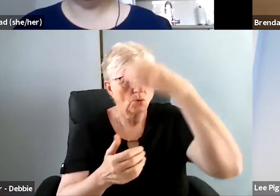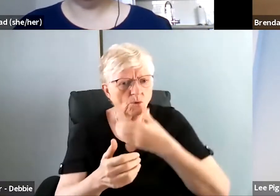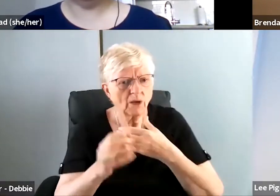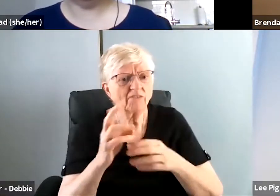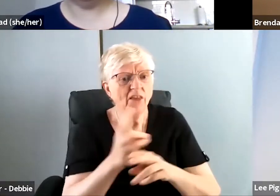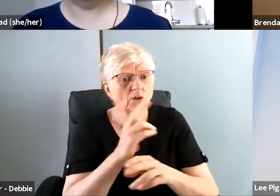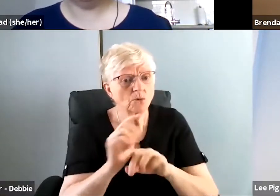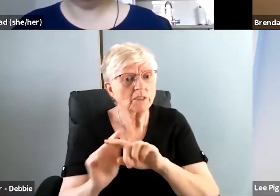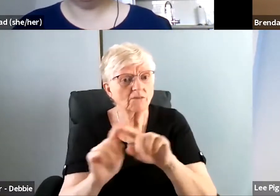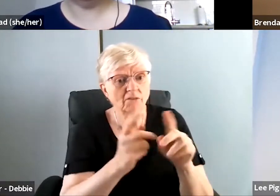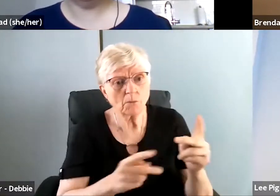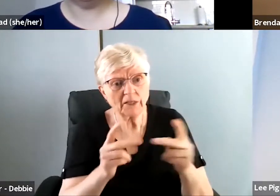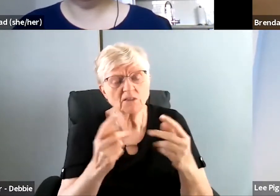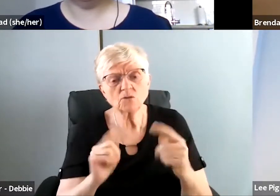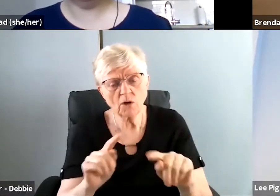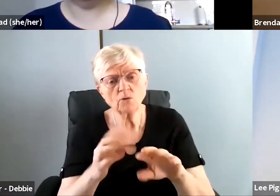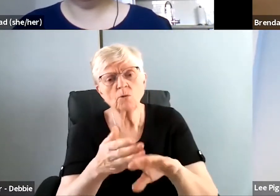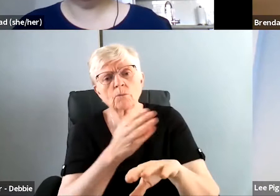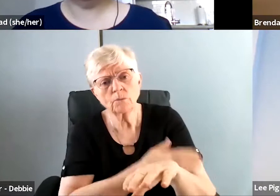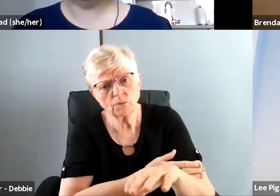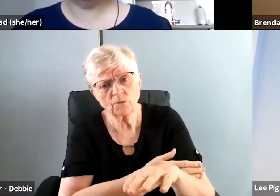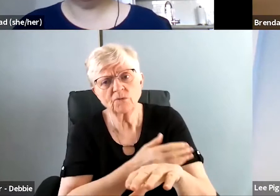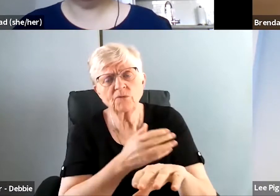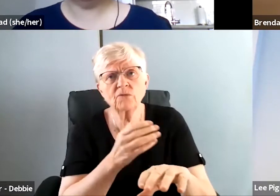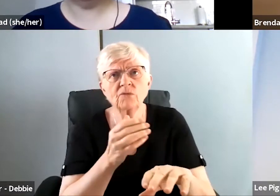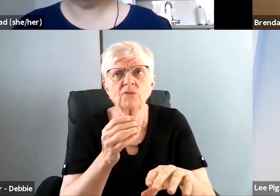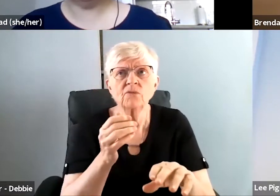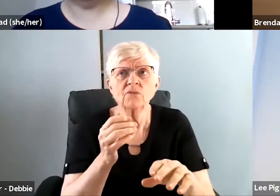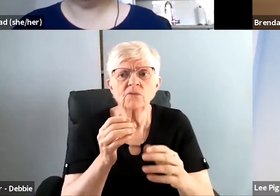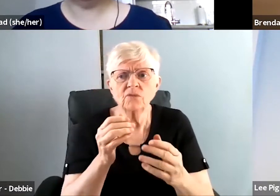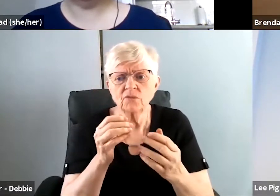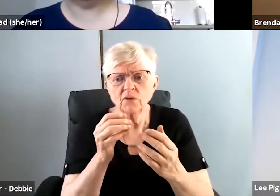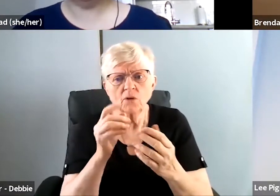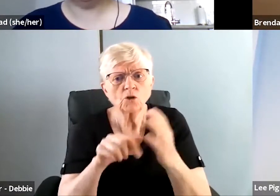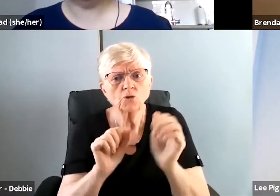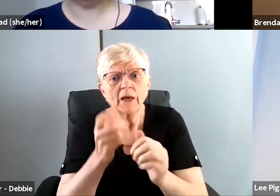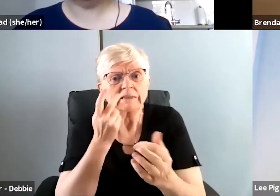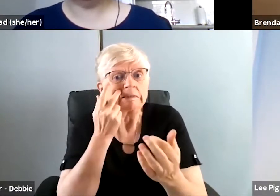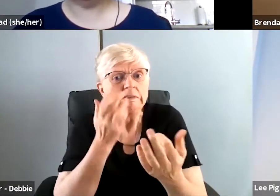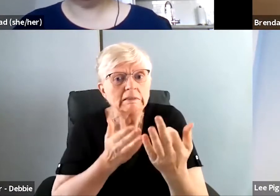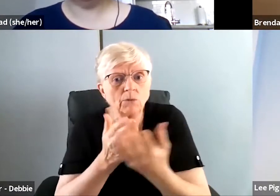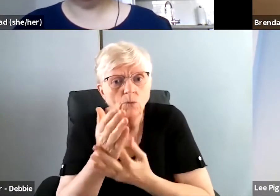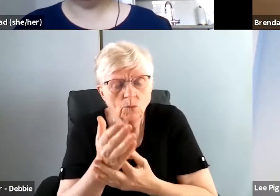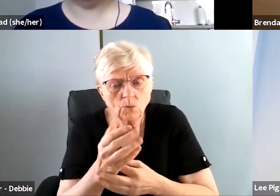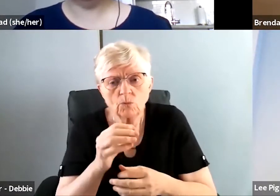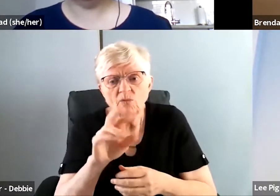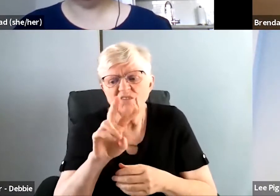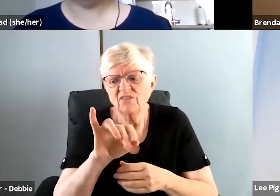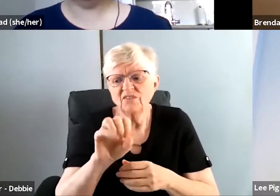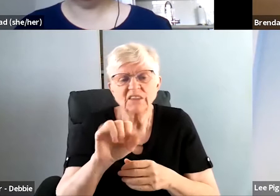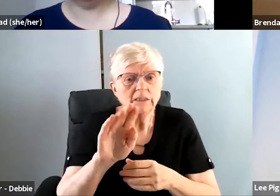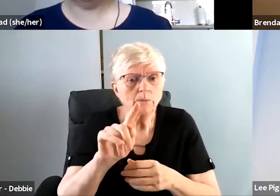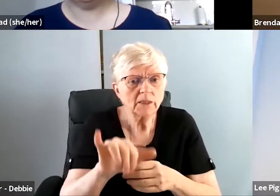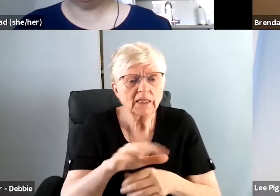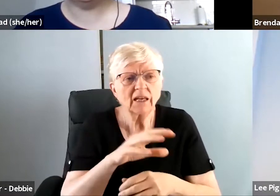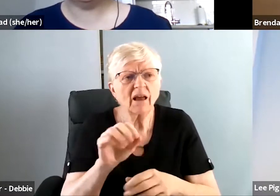to try and improve on actually, you know, the visibility component of them, and also that idea of quality in